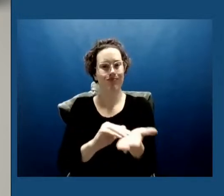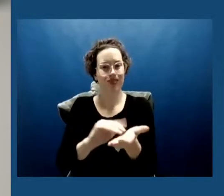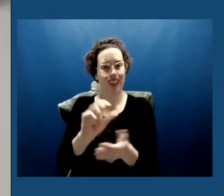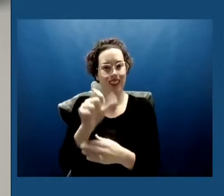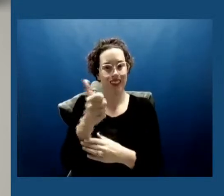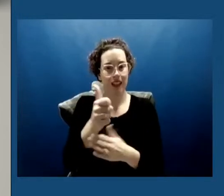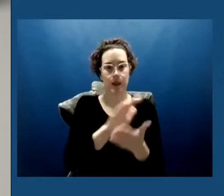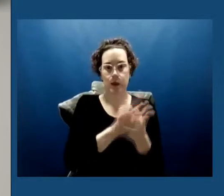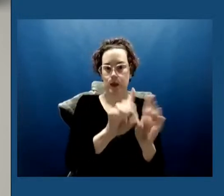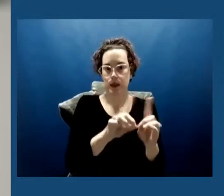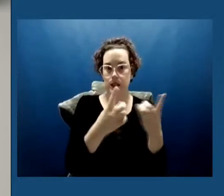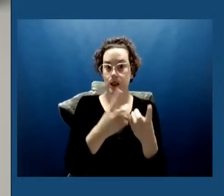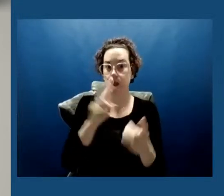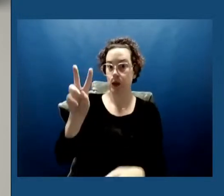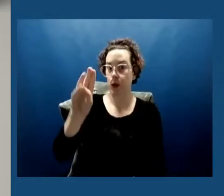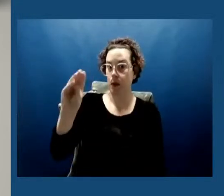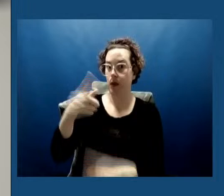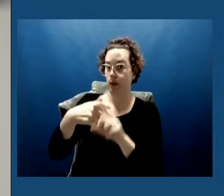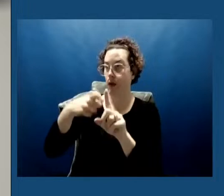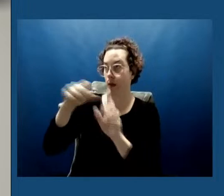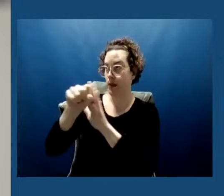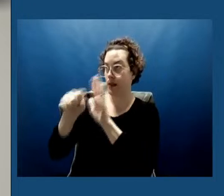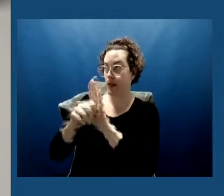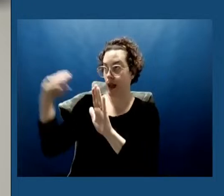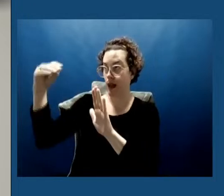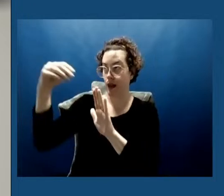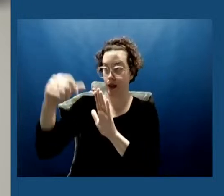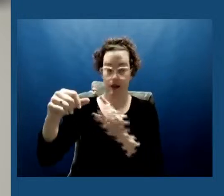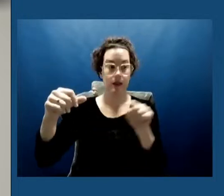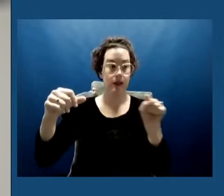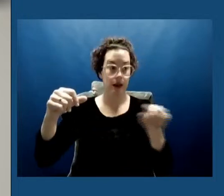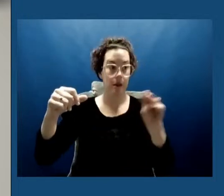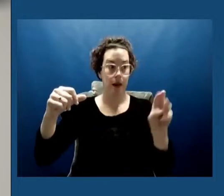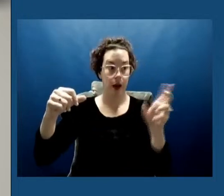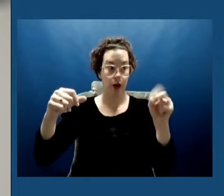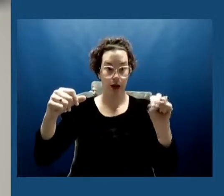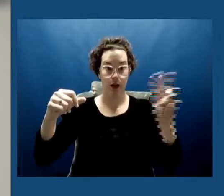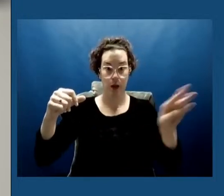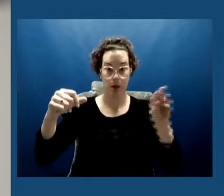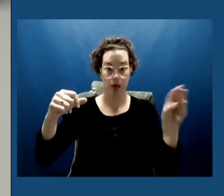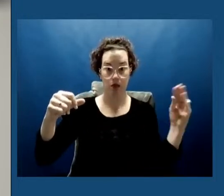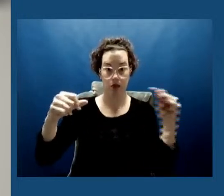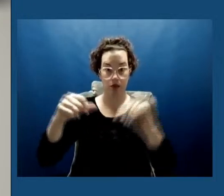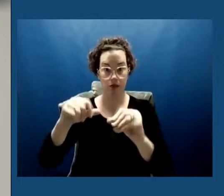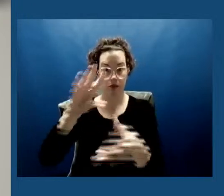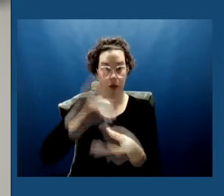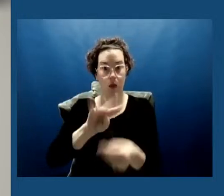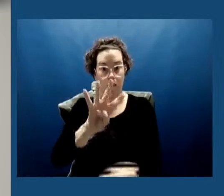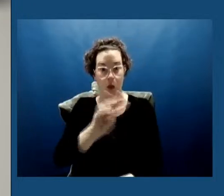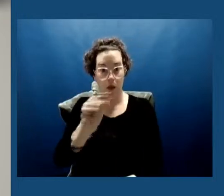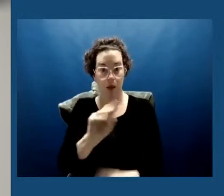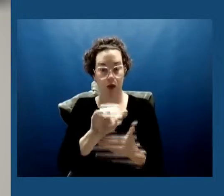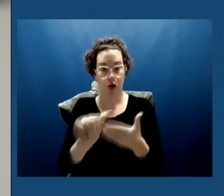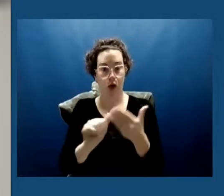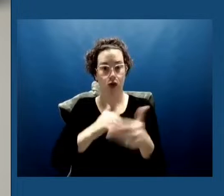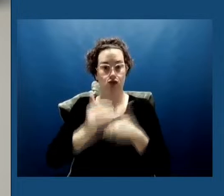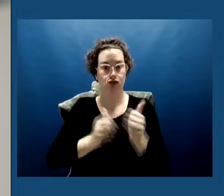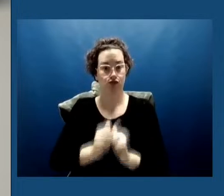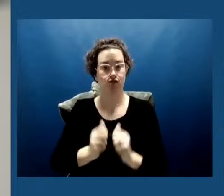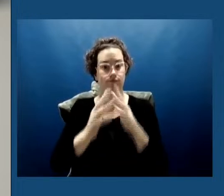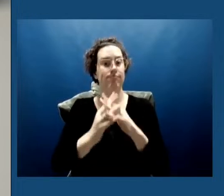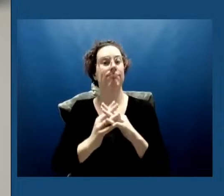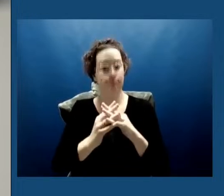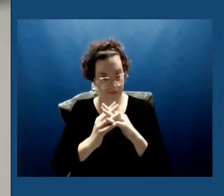million from the state, $2 million from Micron, so $4 million in total to get this thing going. And